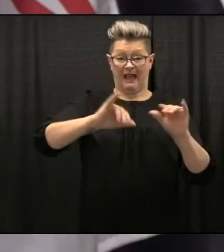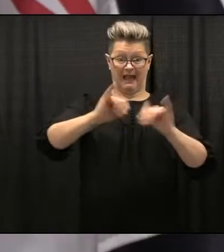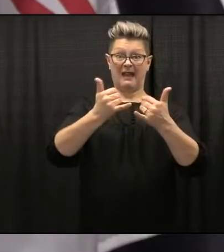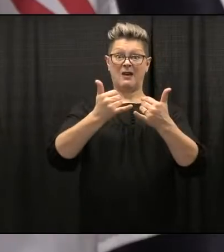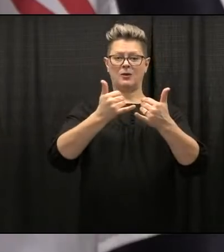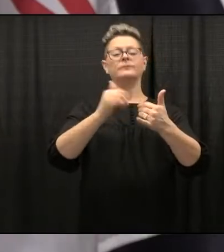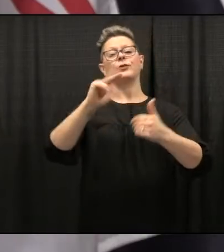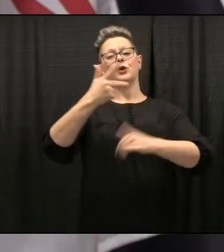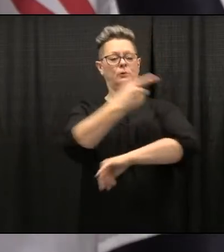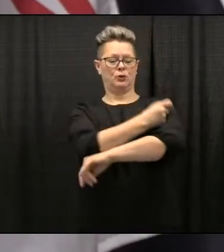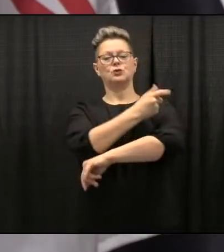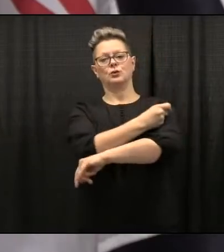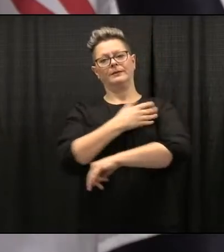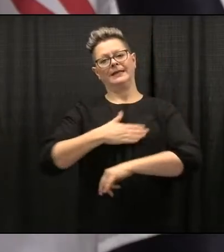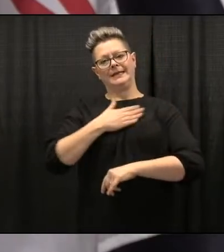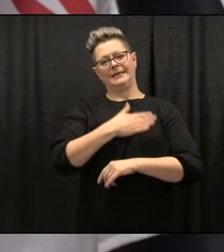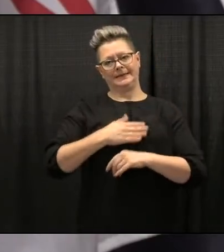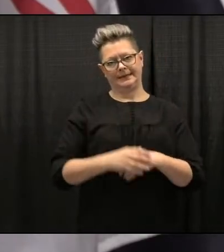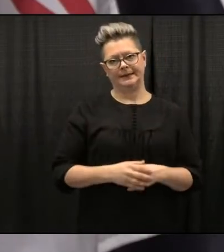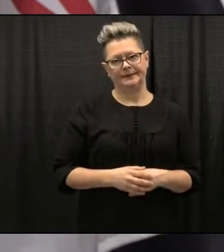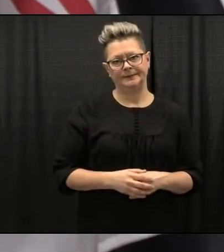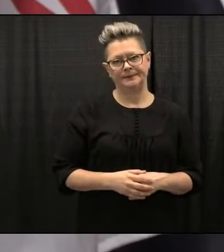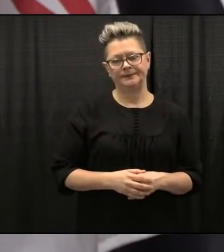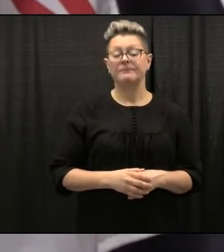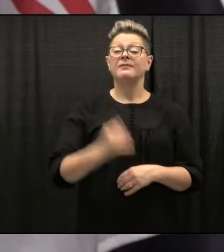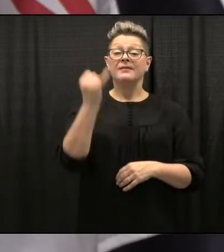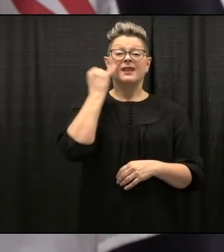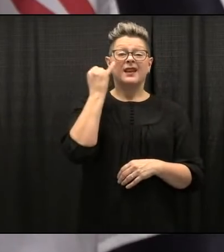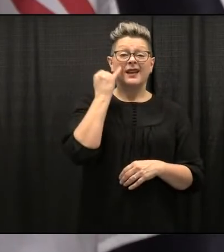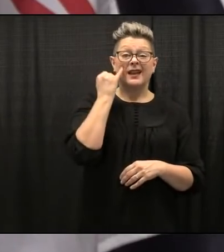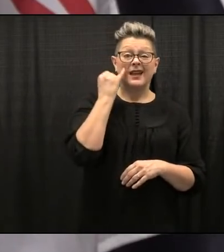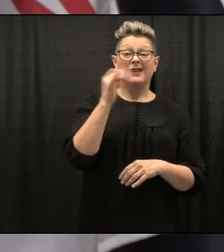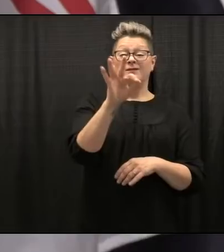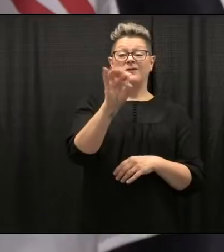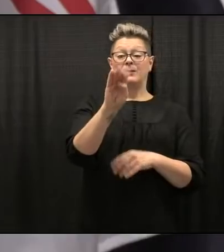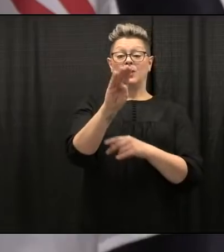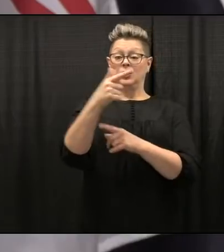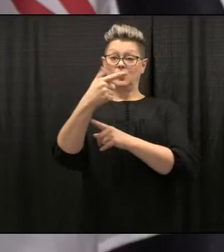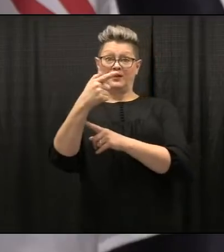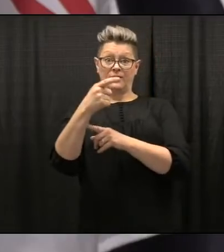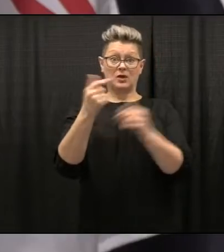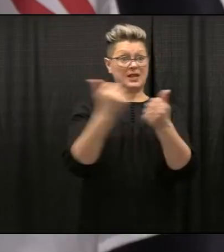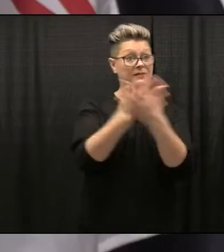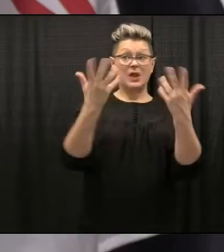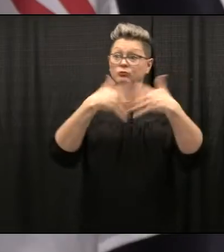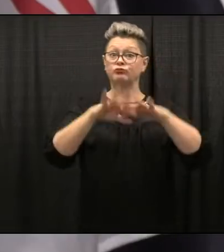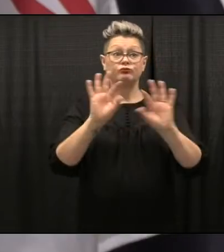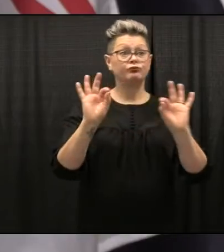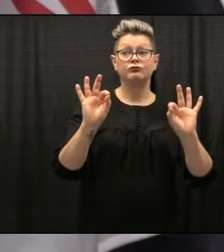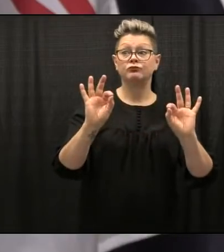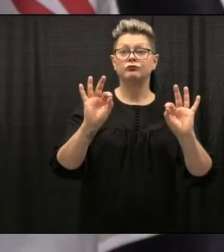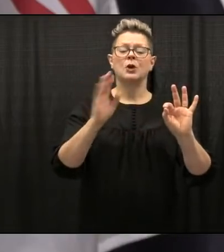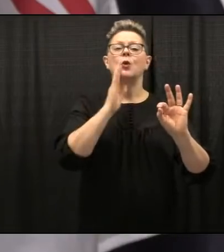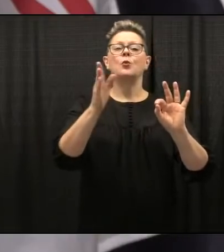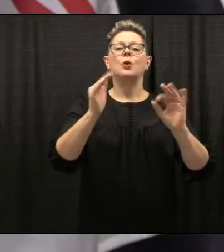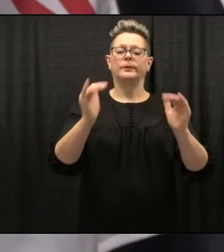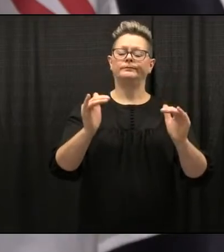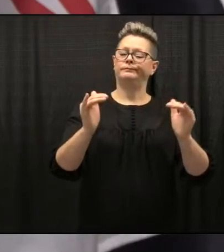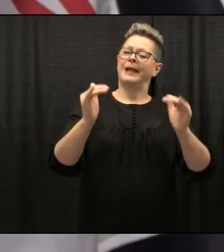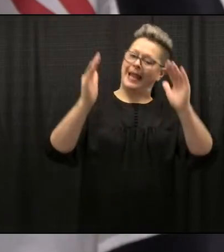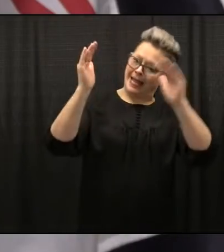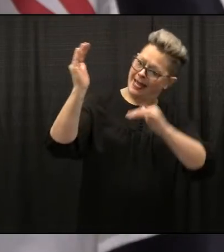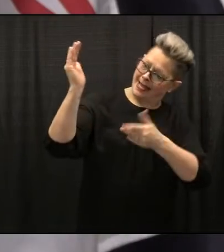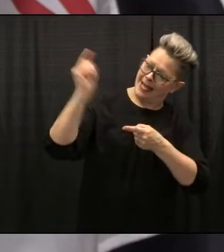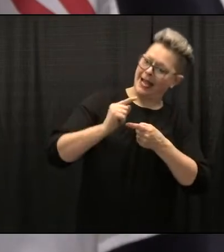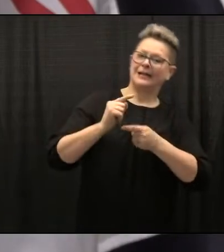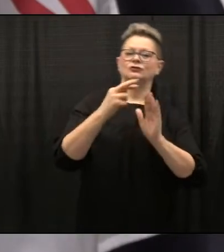dose. If all goes well, we will ease restrictions further on February 21st. We need everyone to stay with us while we